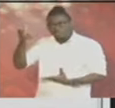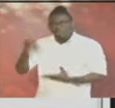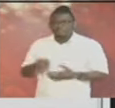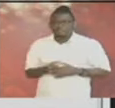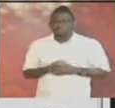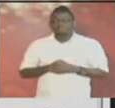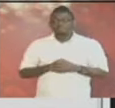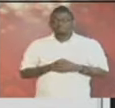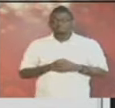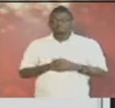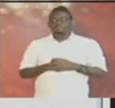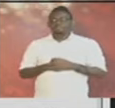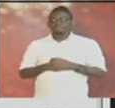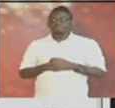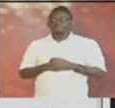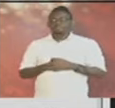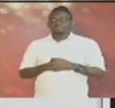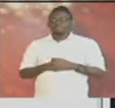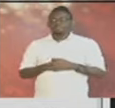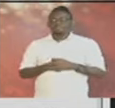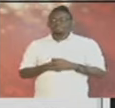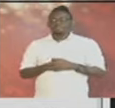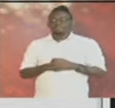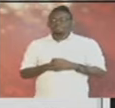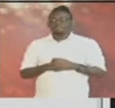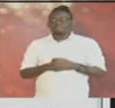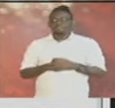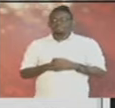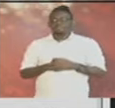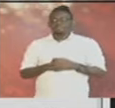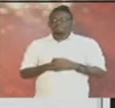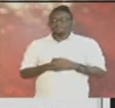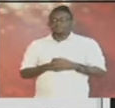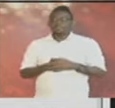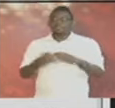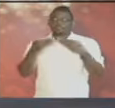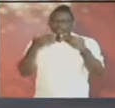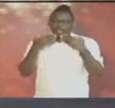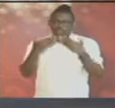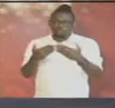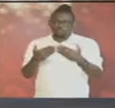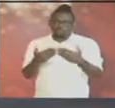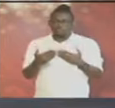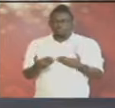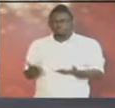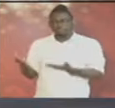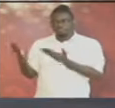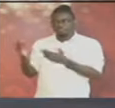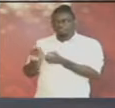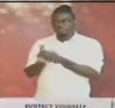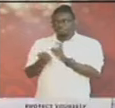provide information in these interesting ways. Thank you very much as I hand over to Ms. Alcantara.